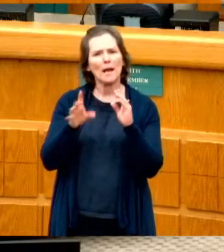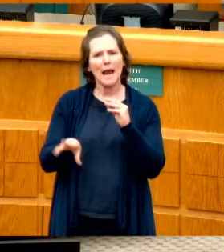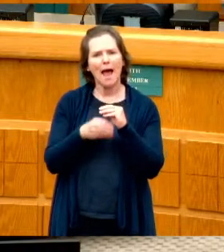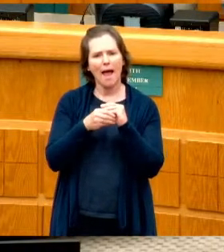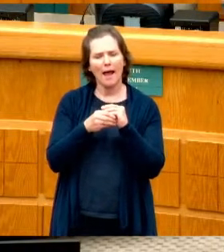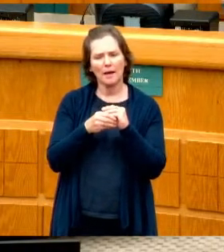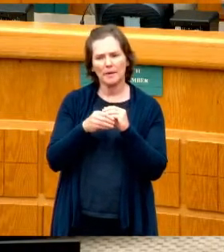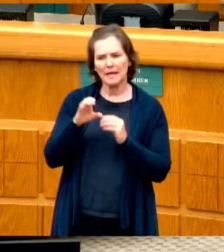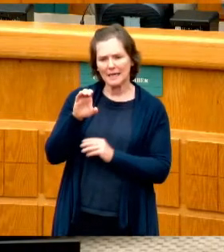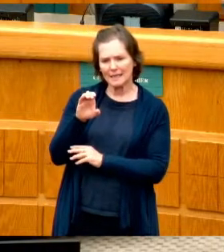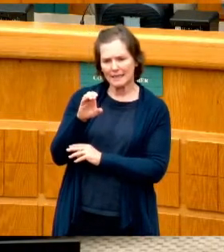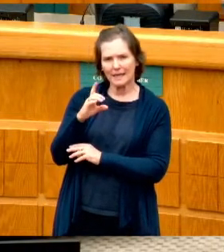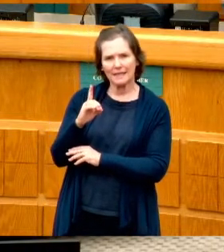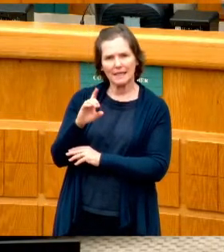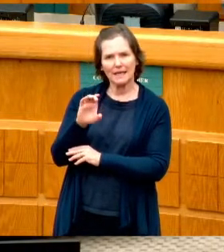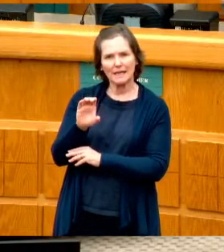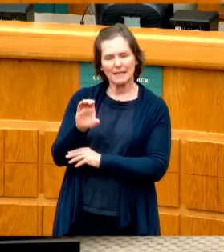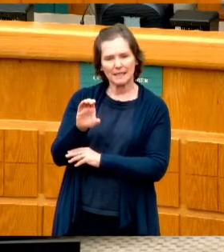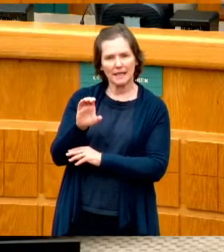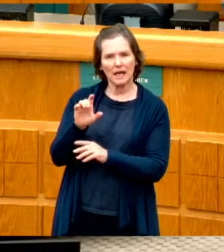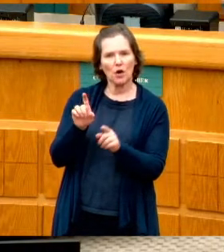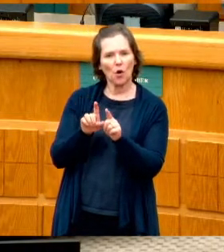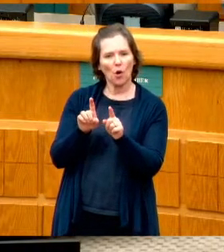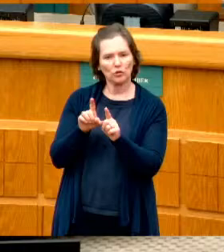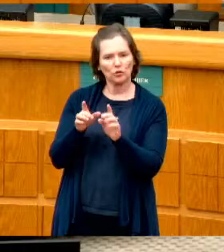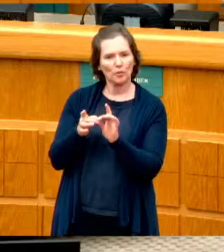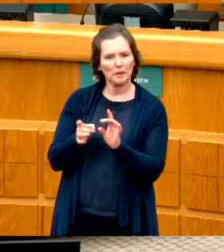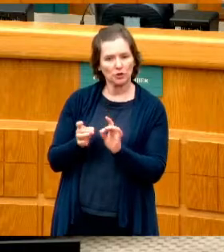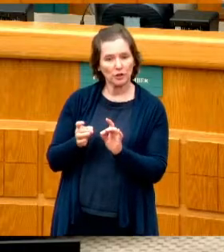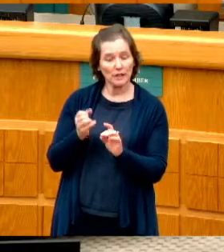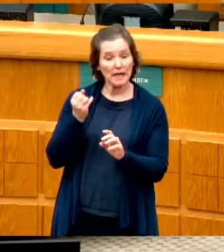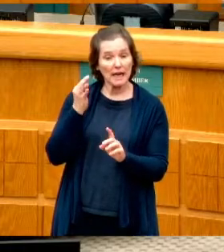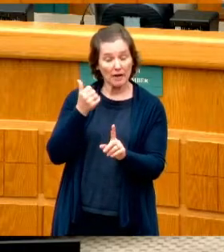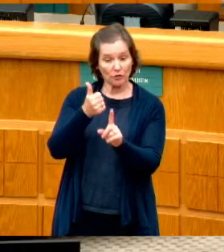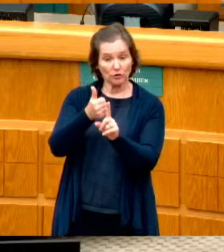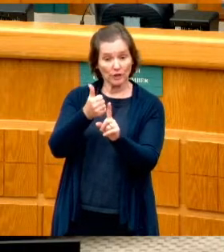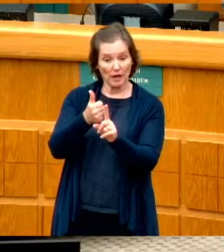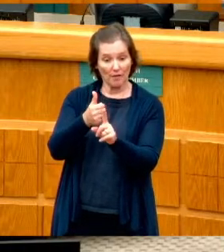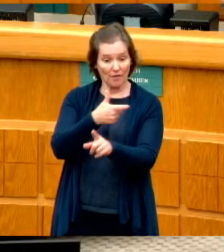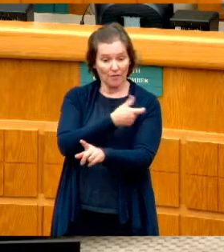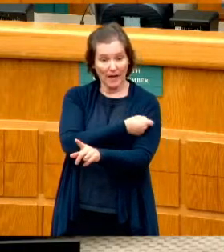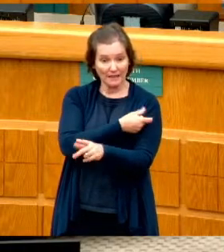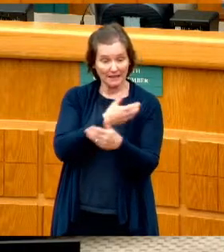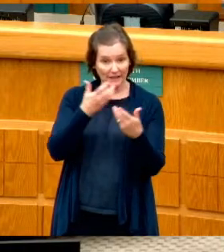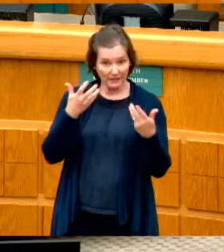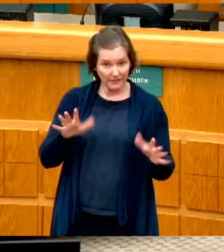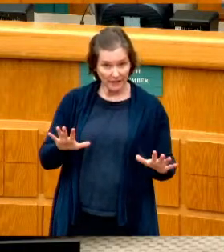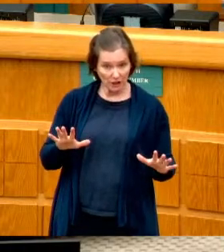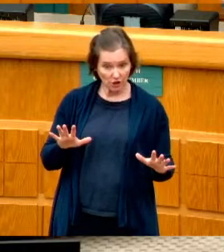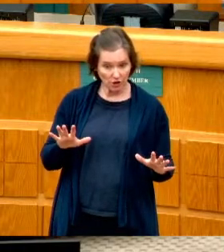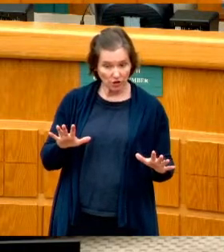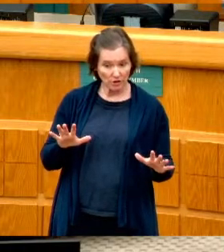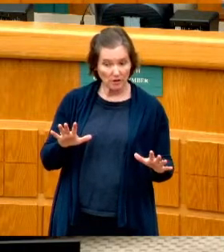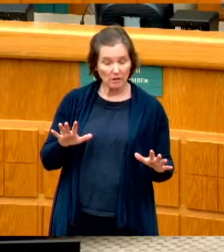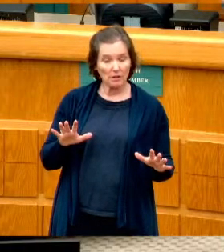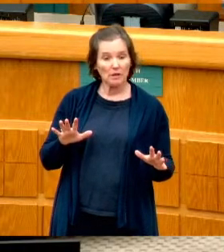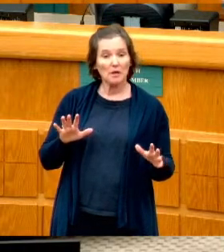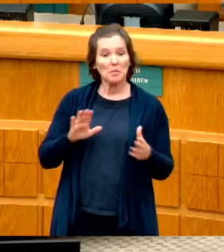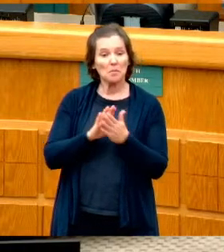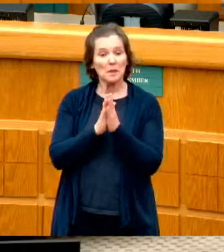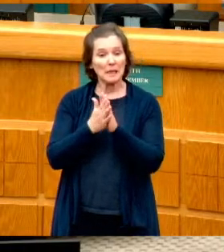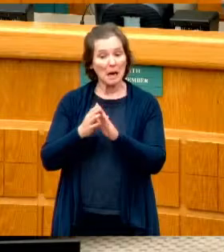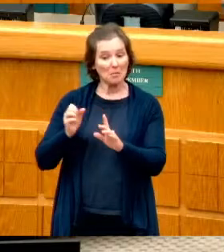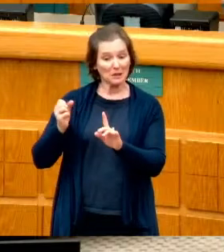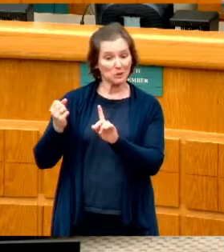just mentioned as well, and that's that if you're fully vaccinated and you're exposed to somebody with COVID-19, you do not have